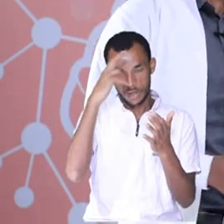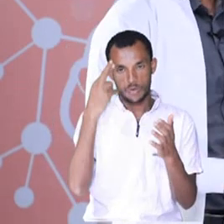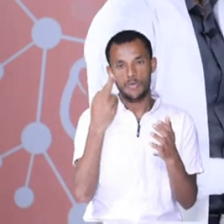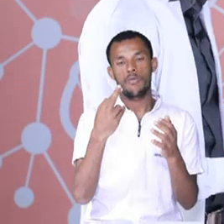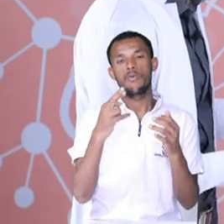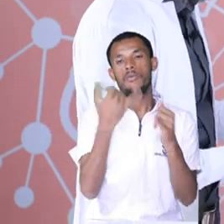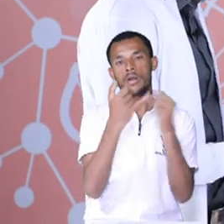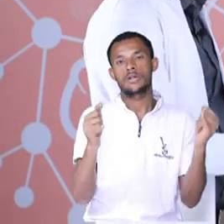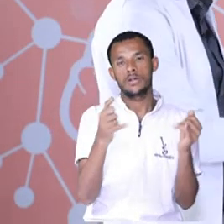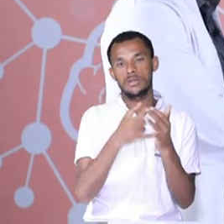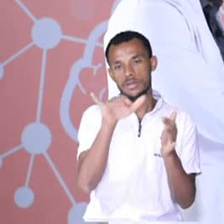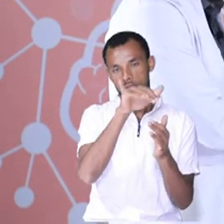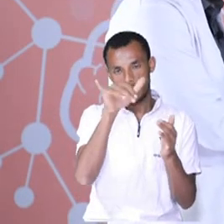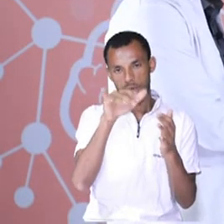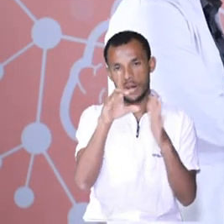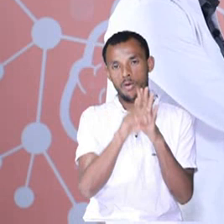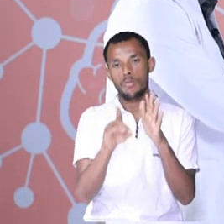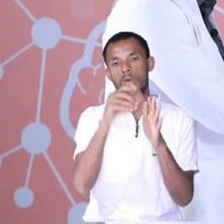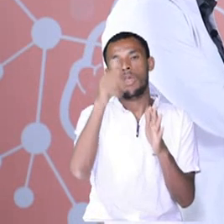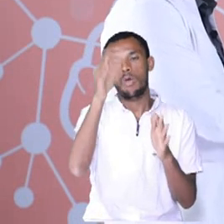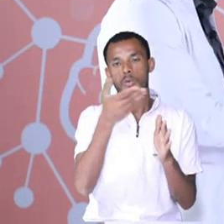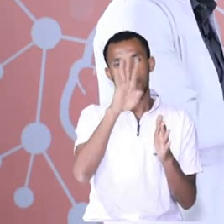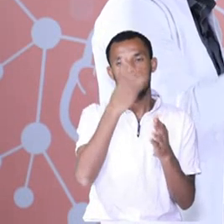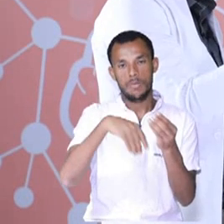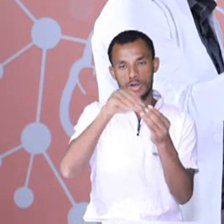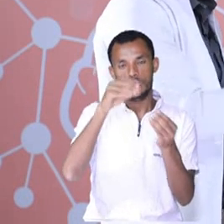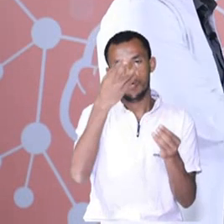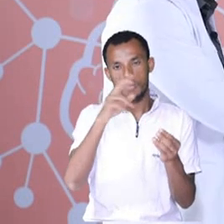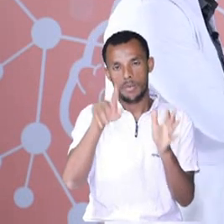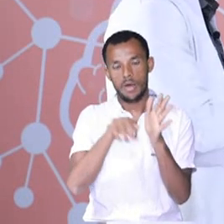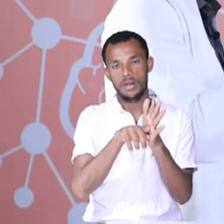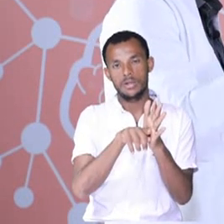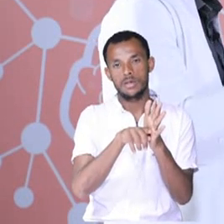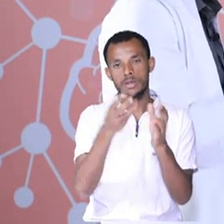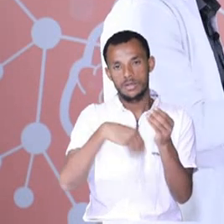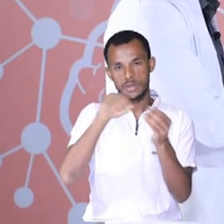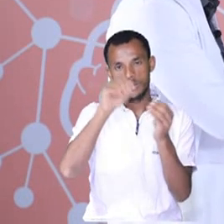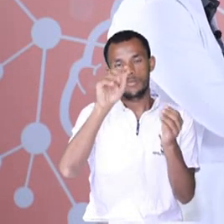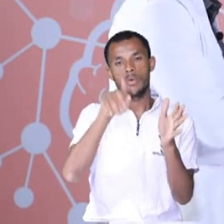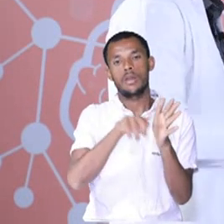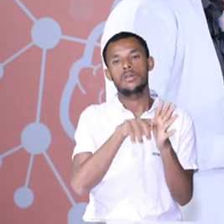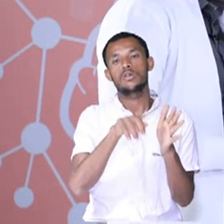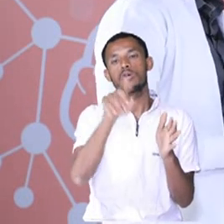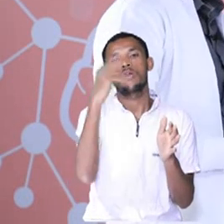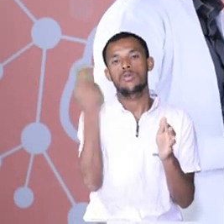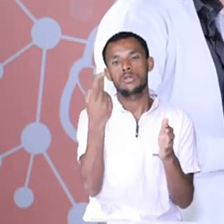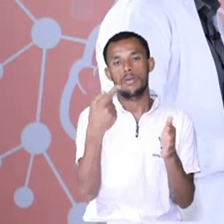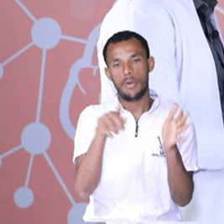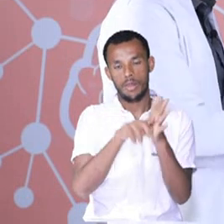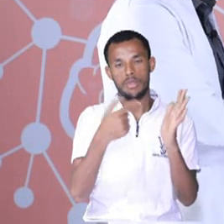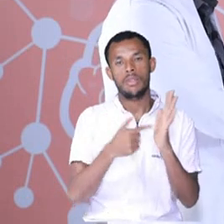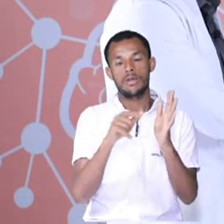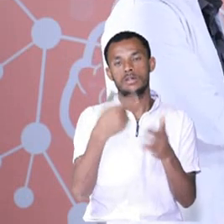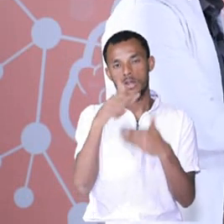the same denominator, as you see here, a over b plus or minus. If it is plus, plus. If it is minus, you can use the minus